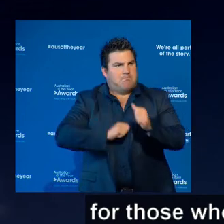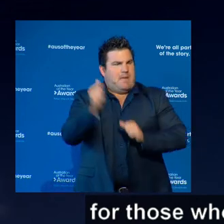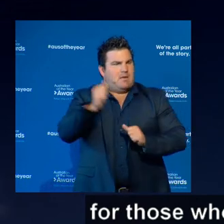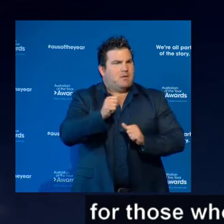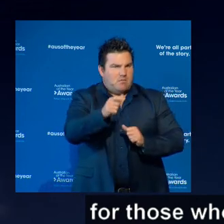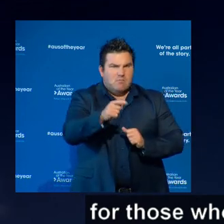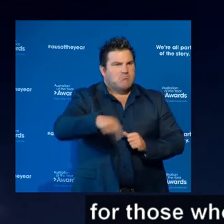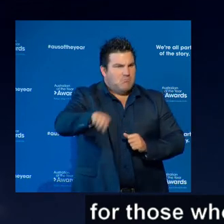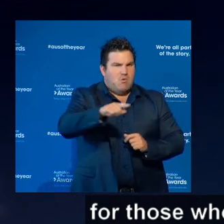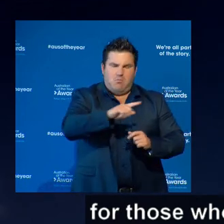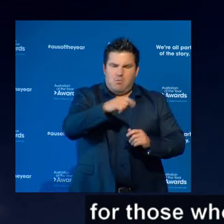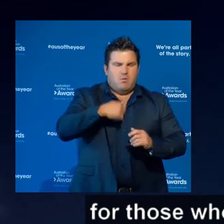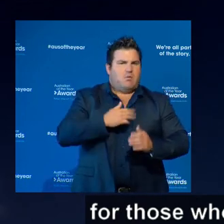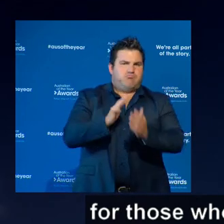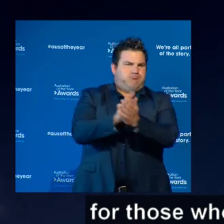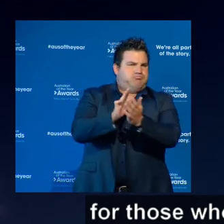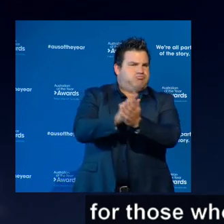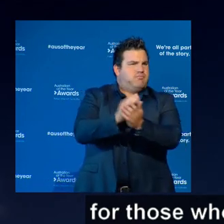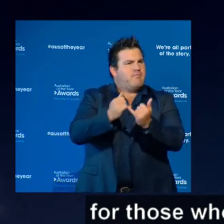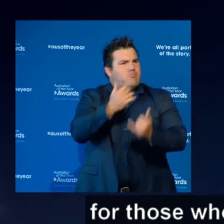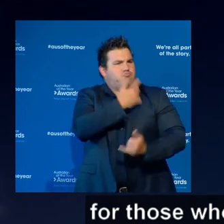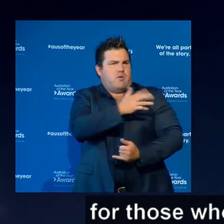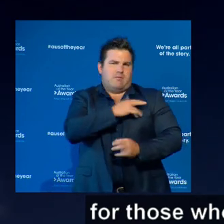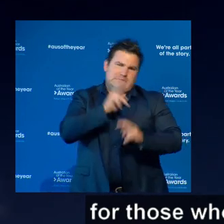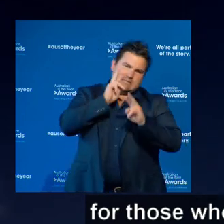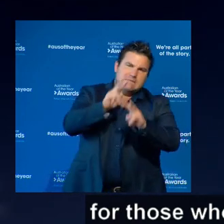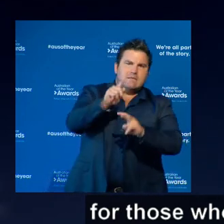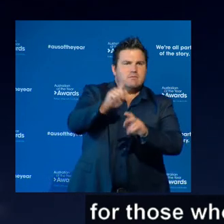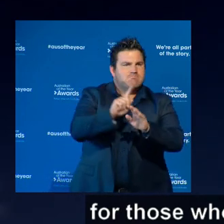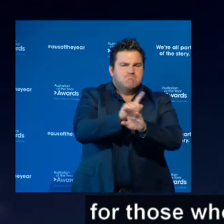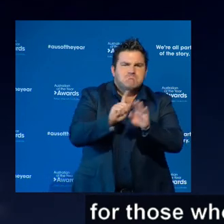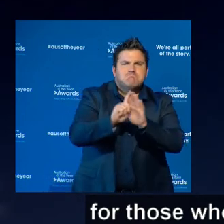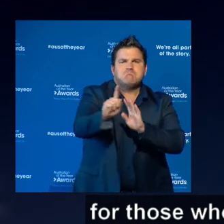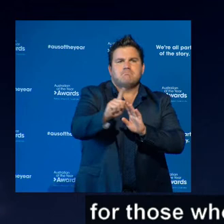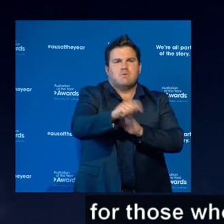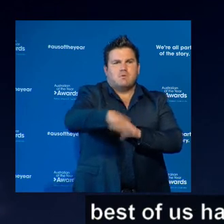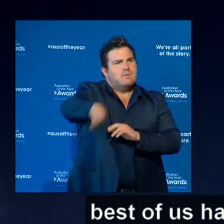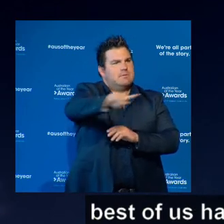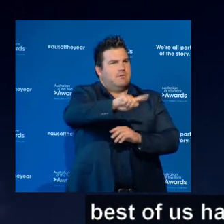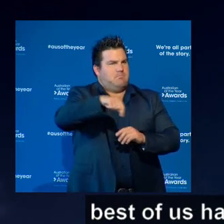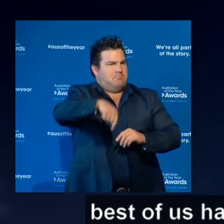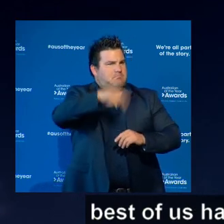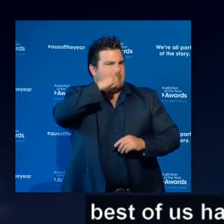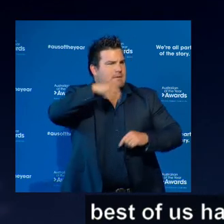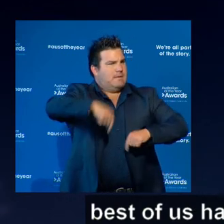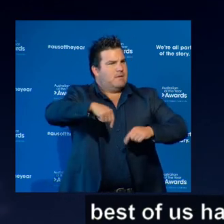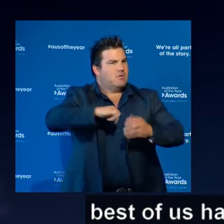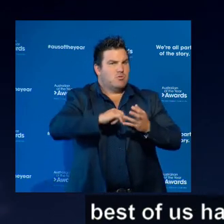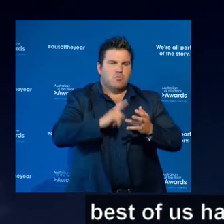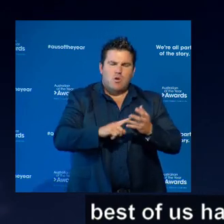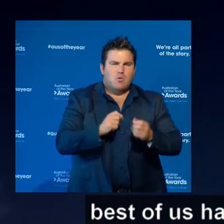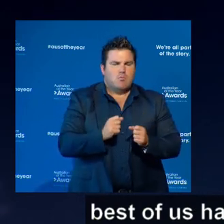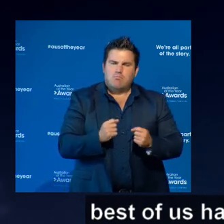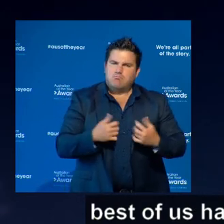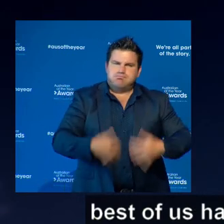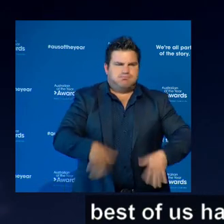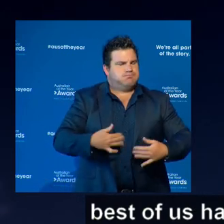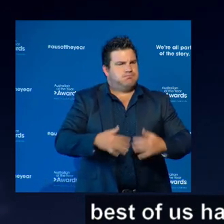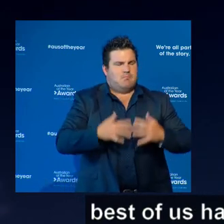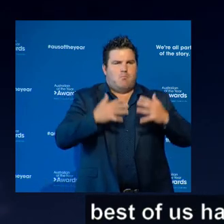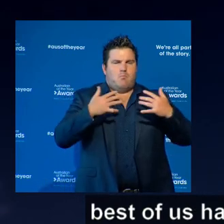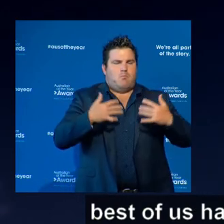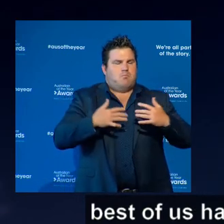that make us proud to call Australia home, and it has been a truly extraordinary year. And